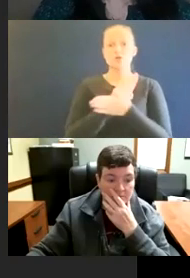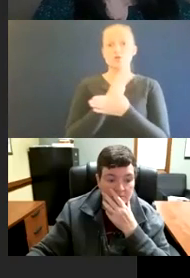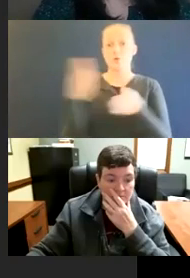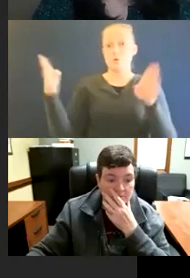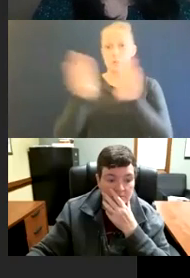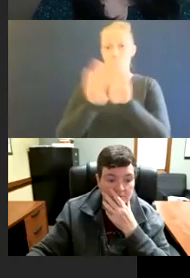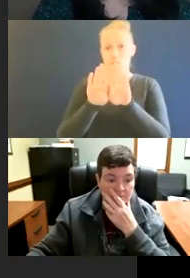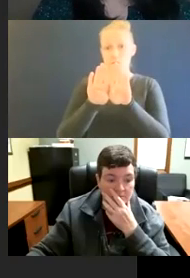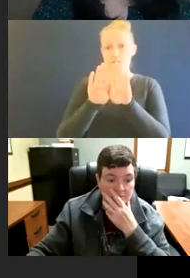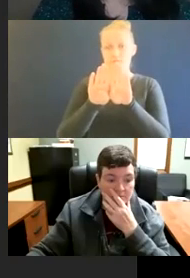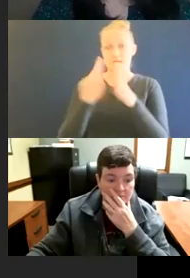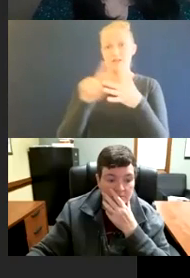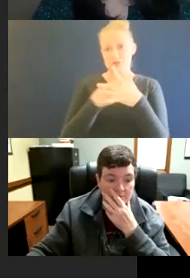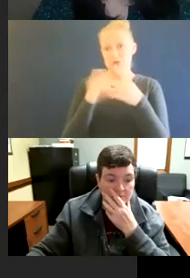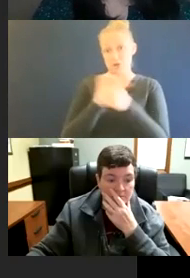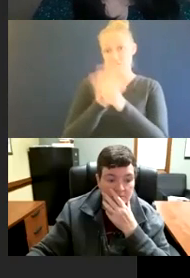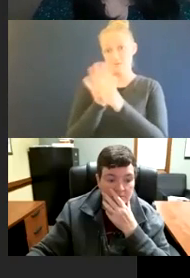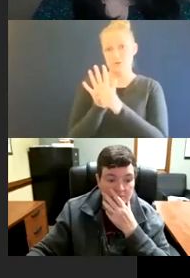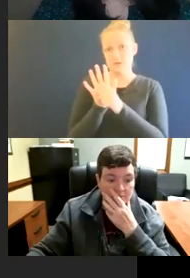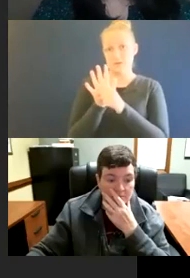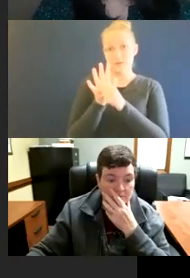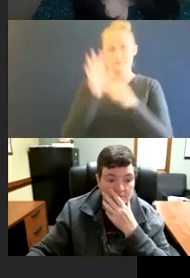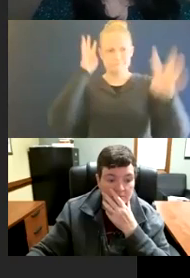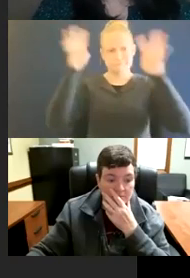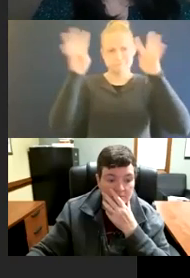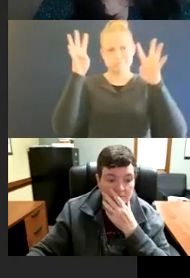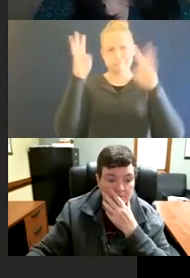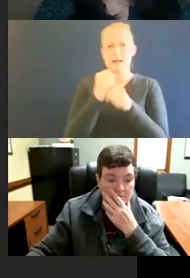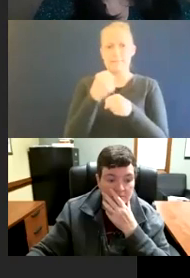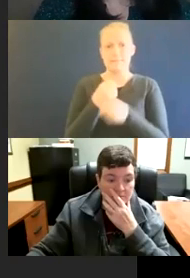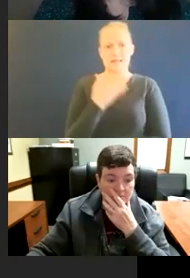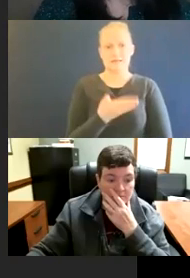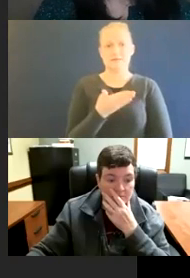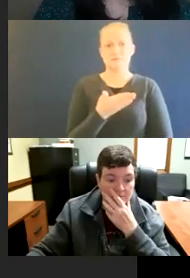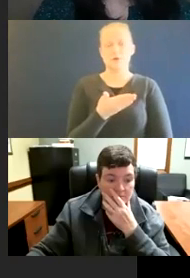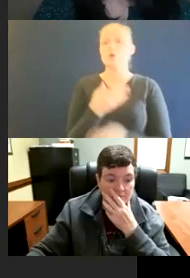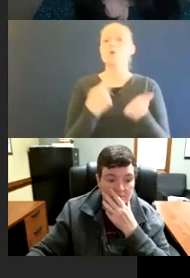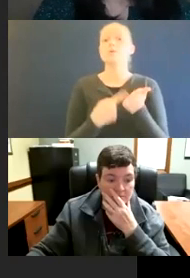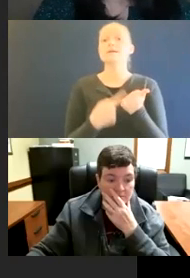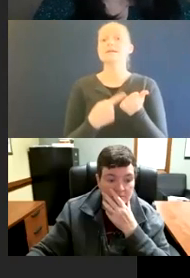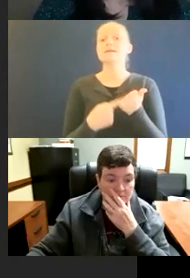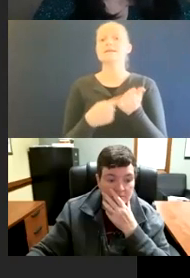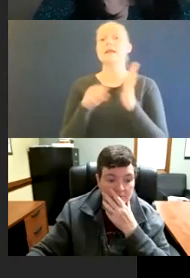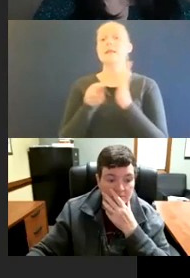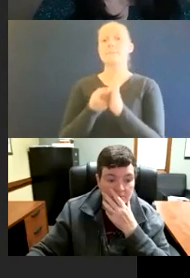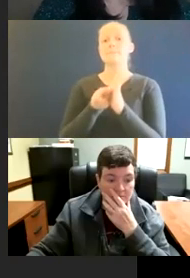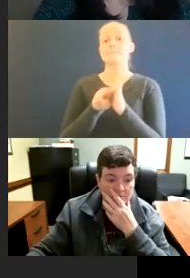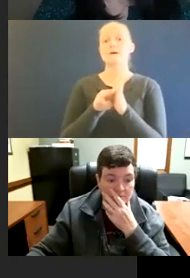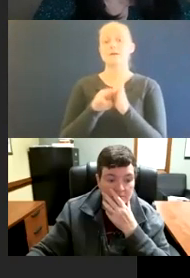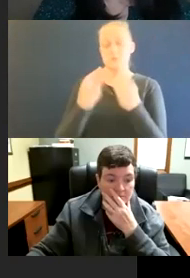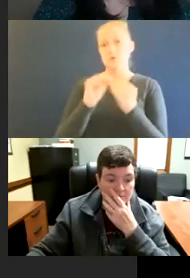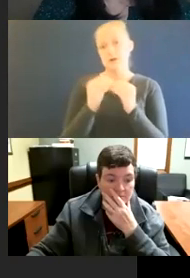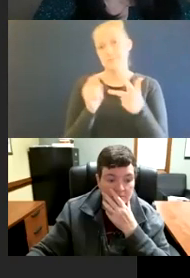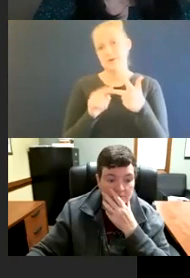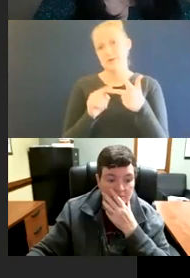COVID. So we talked about modeling here, which was tip number 3. We talked about communicating using core language,